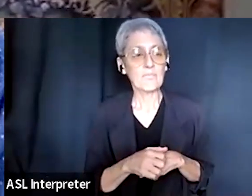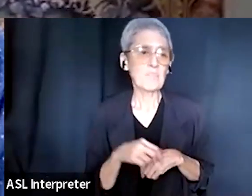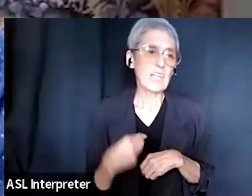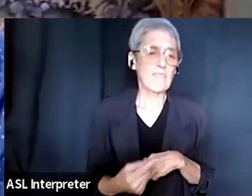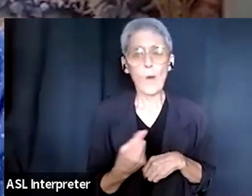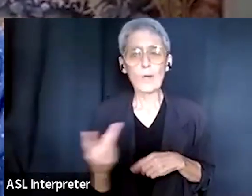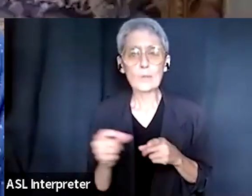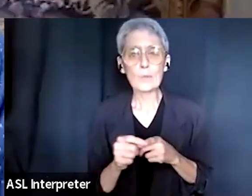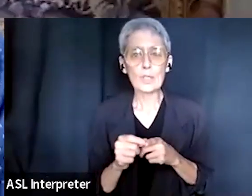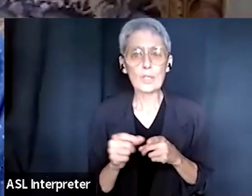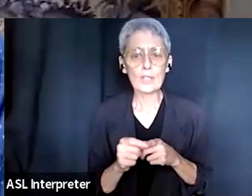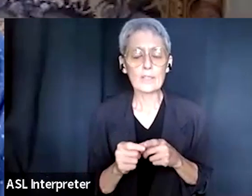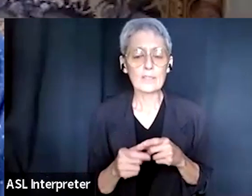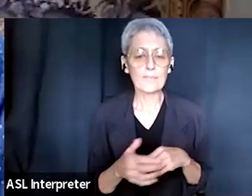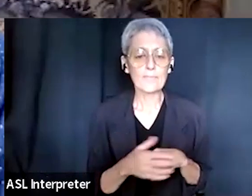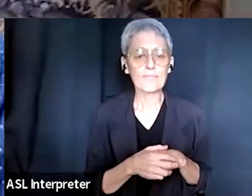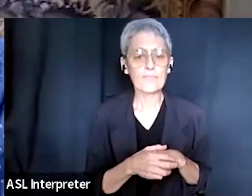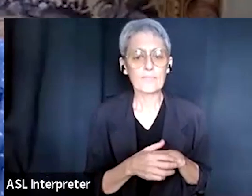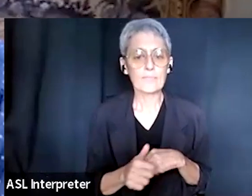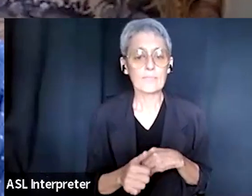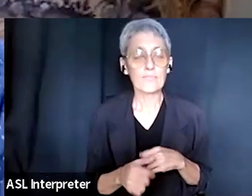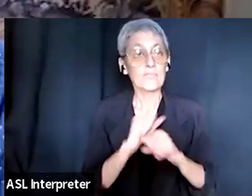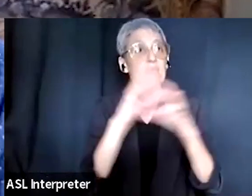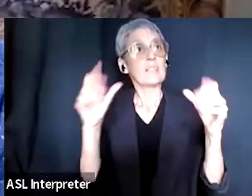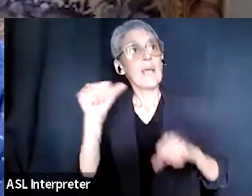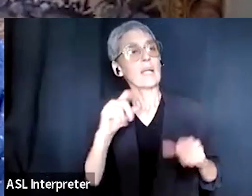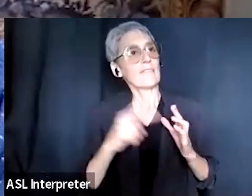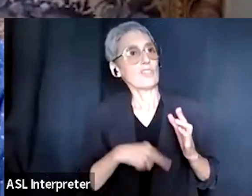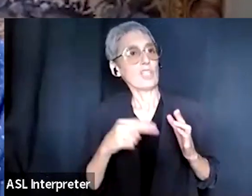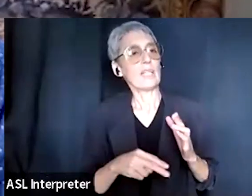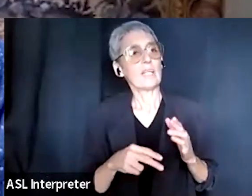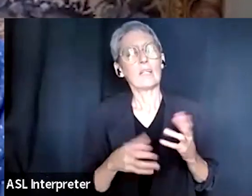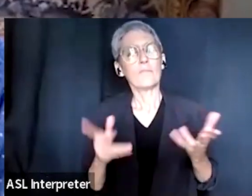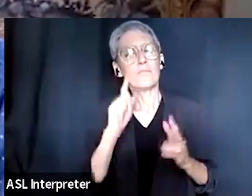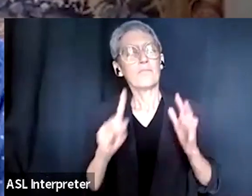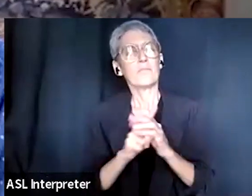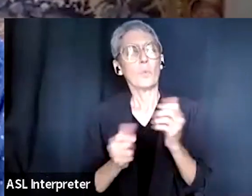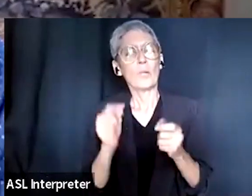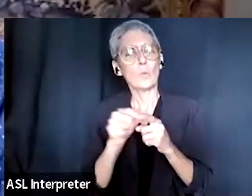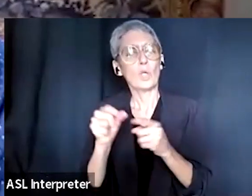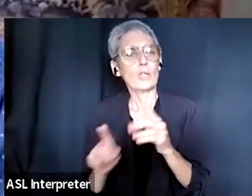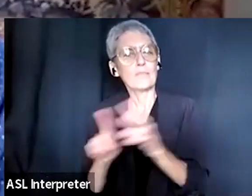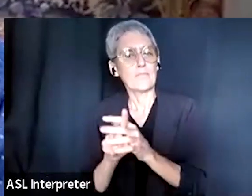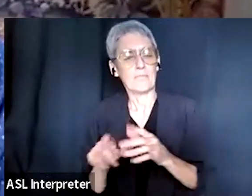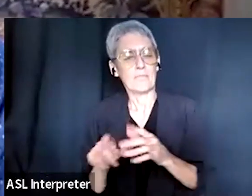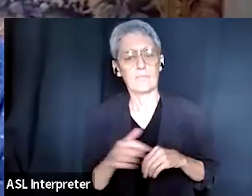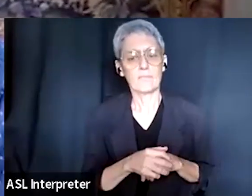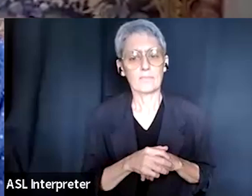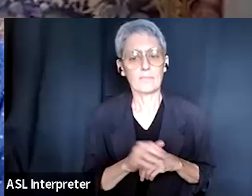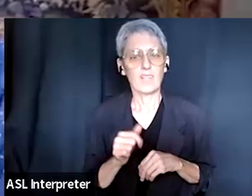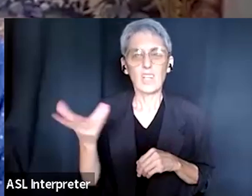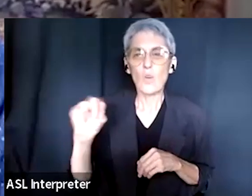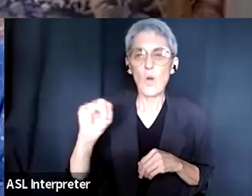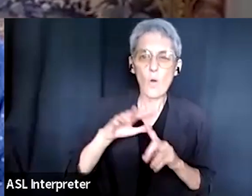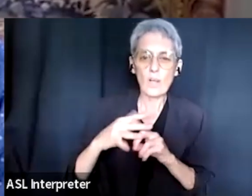your mind when you think of the science of reading for your own context, if someone said, give me 1 or 2 words, 1 or 2,